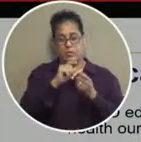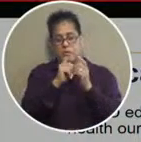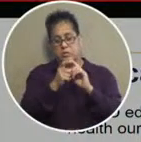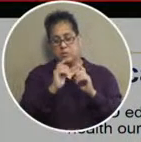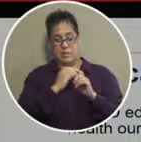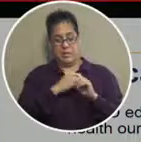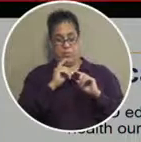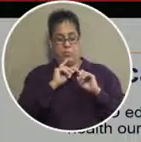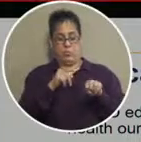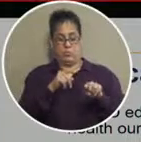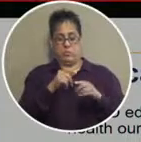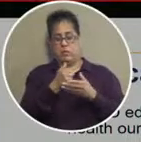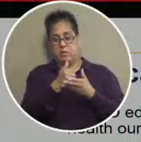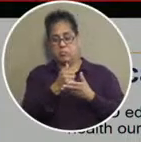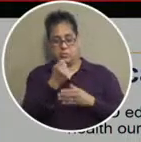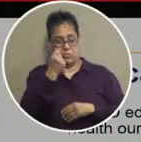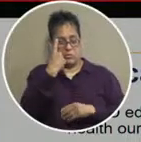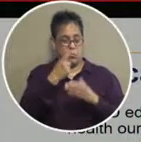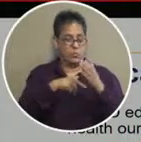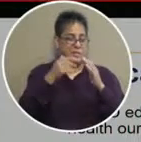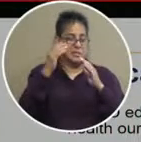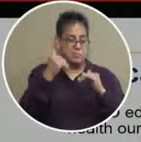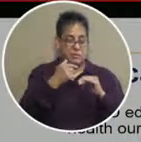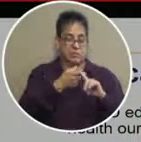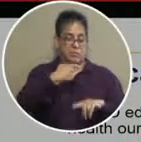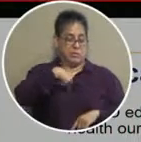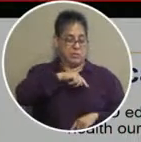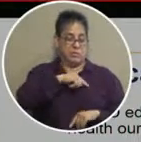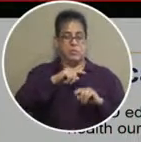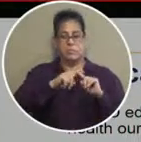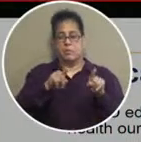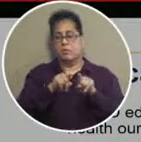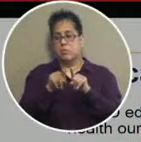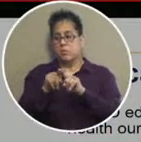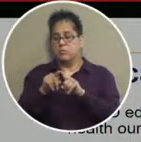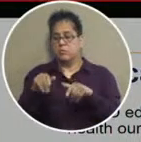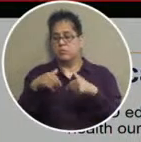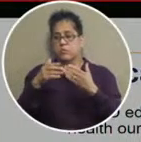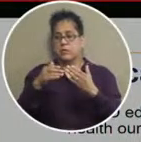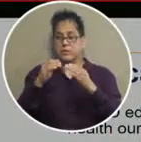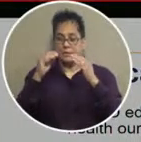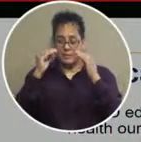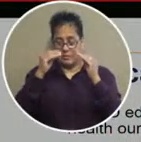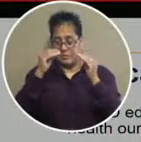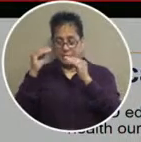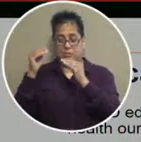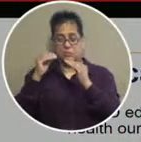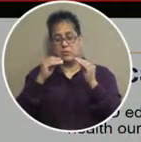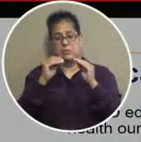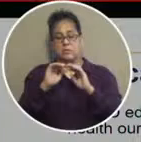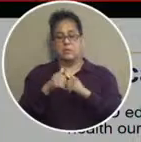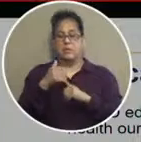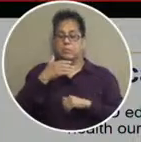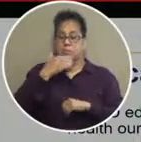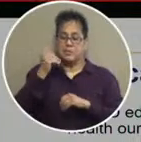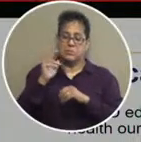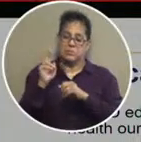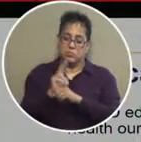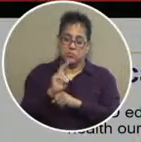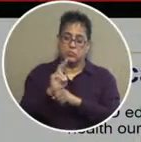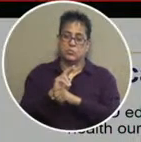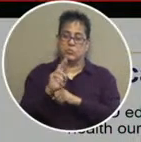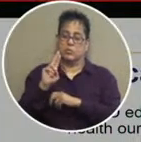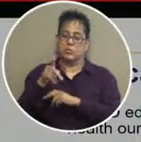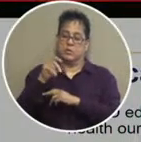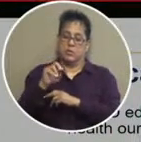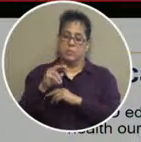them to understand what's expected, but also using the opportunity to provide education on how to best use the